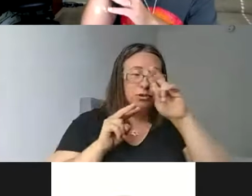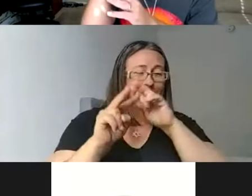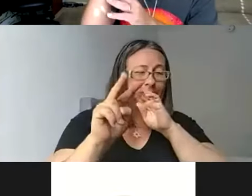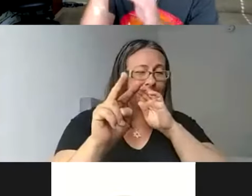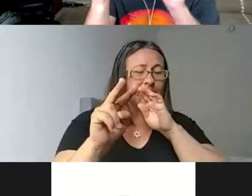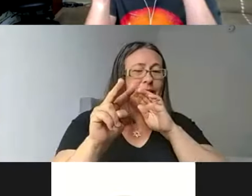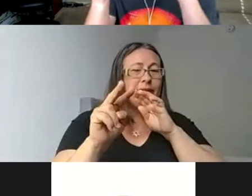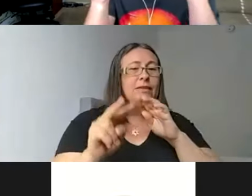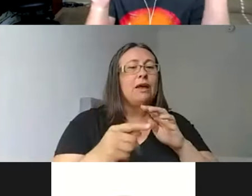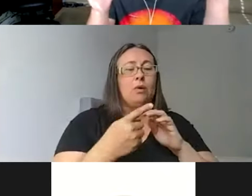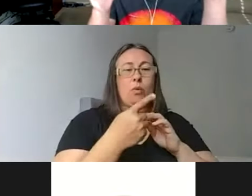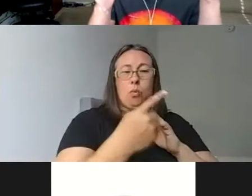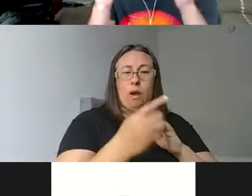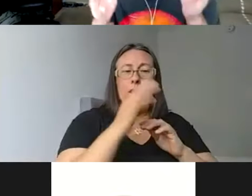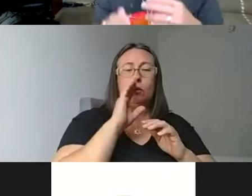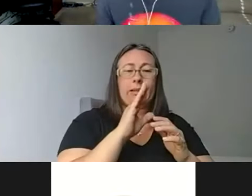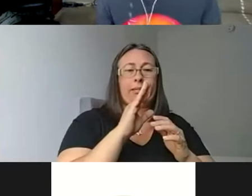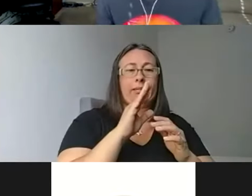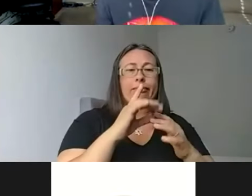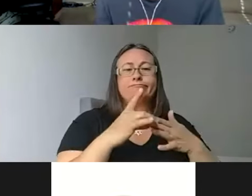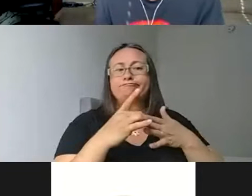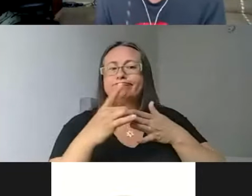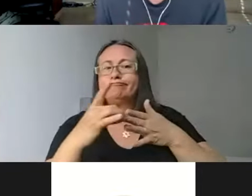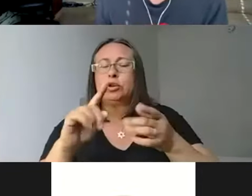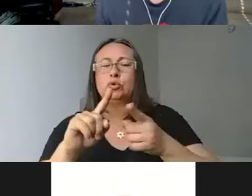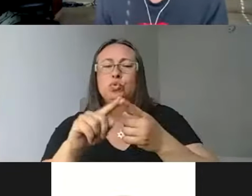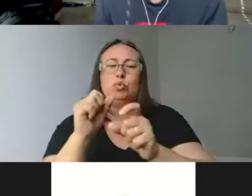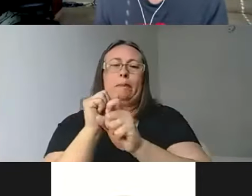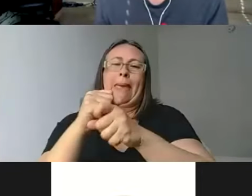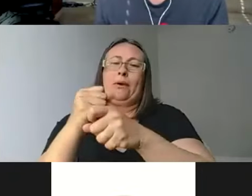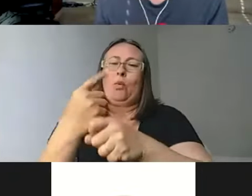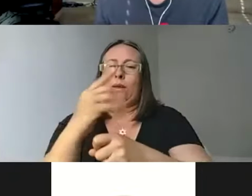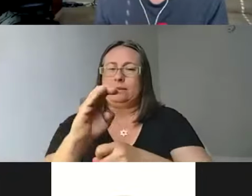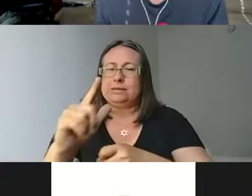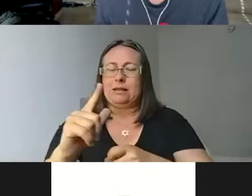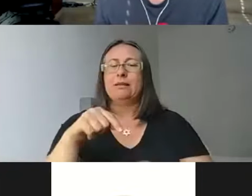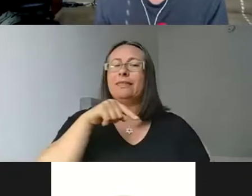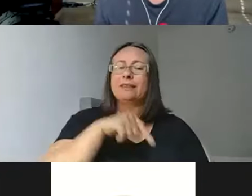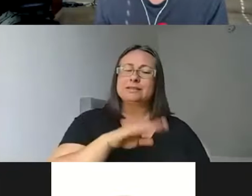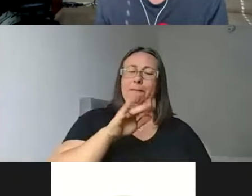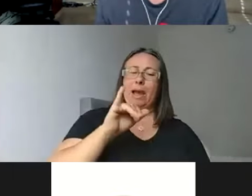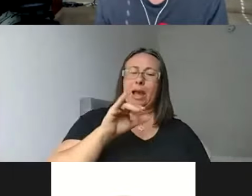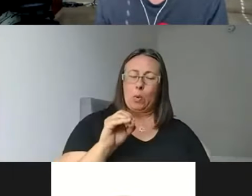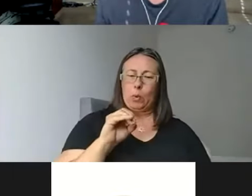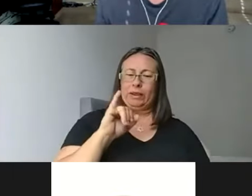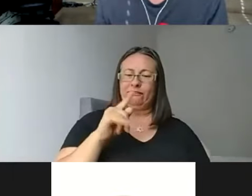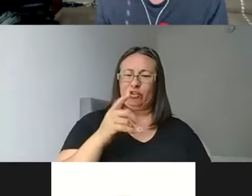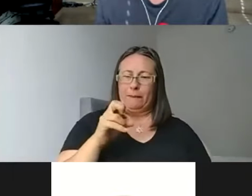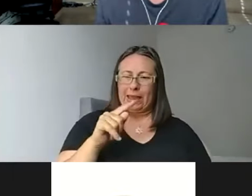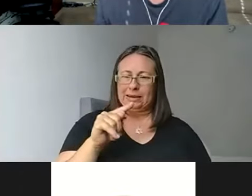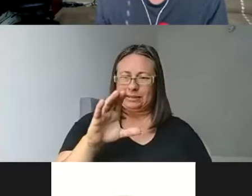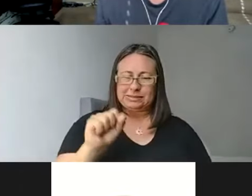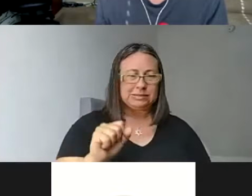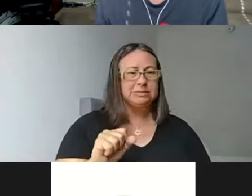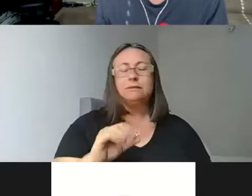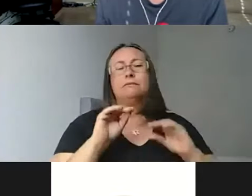going on to make one cell type instead of another based on their gene expression? So again, this is all bioinformatics. These aren't, none of this is like